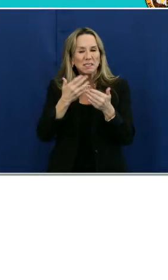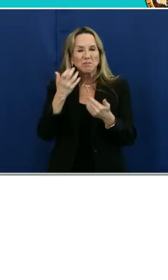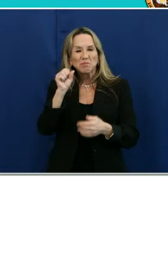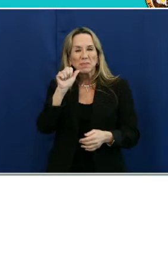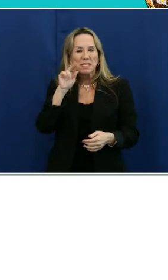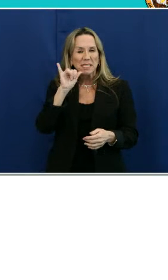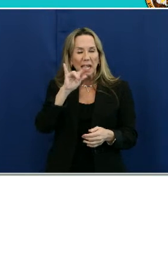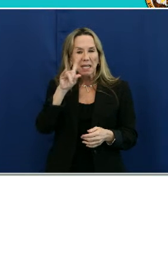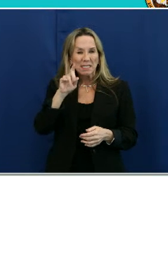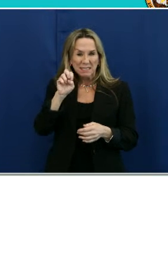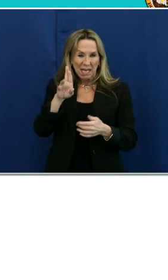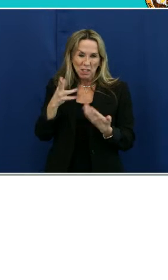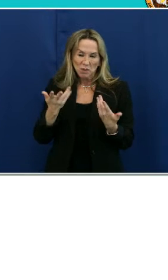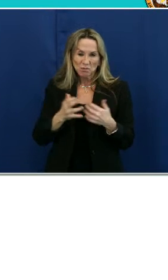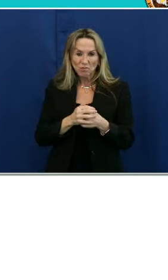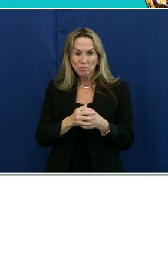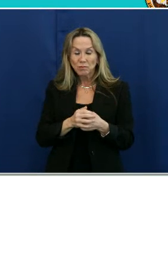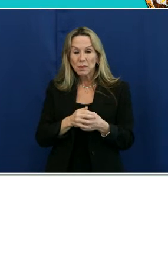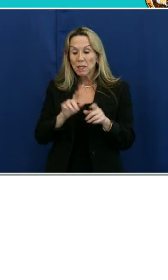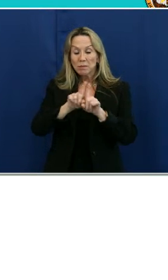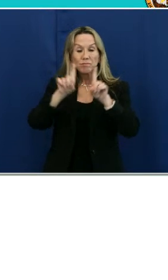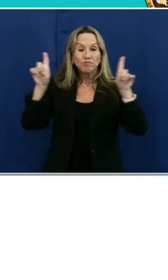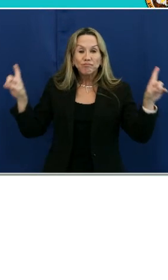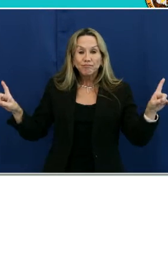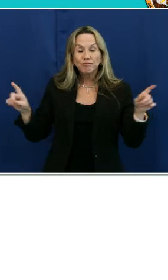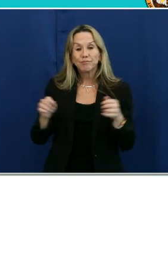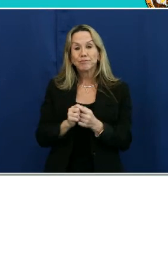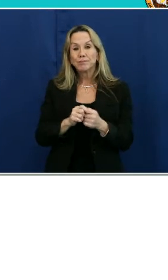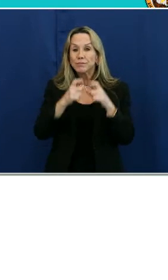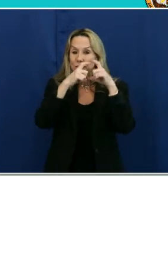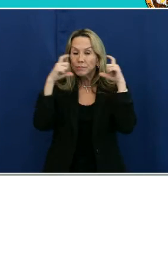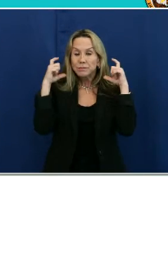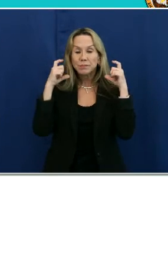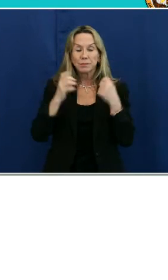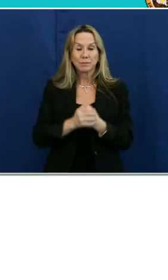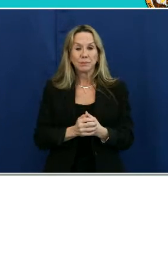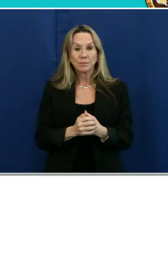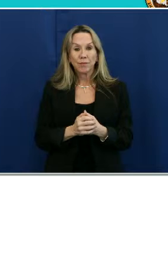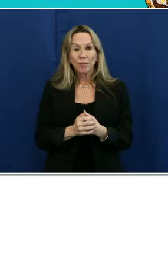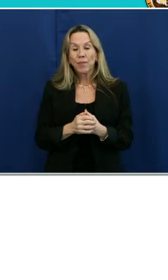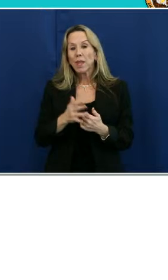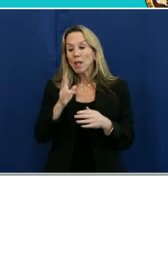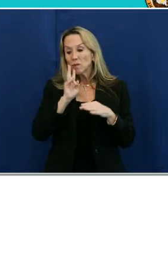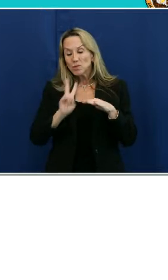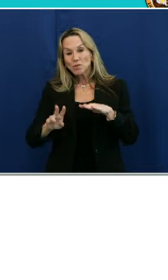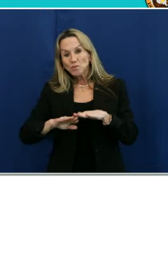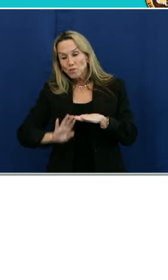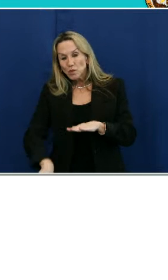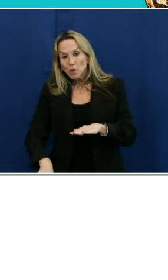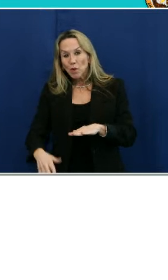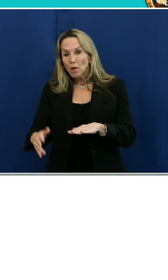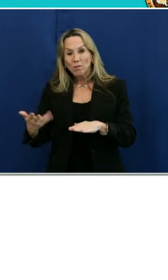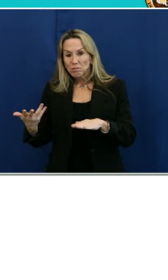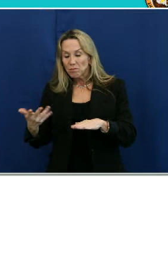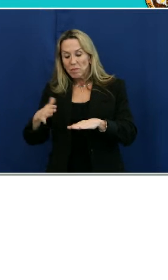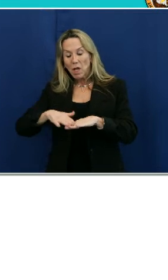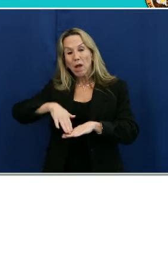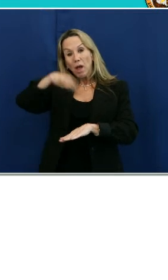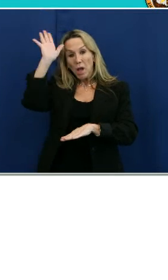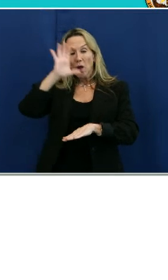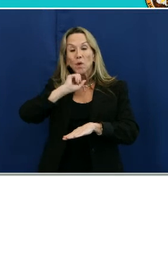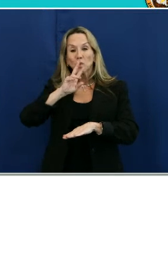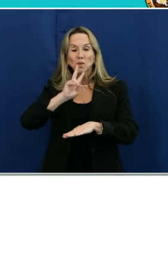the staying 6 feet apart, wearing face coverings for children that are 2 years of age and older,